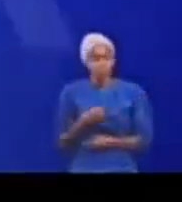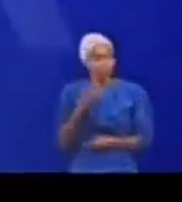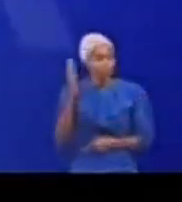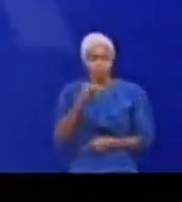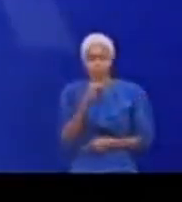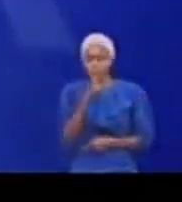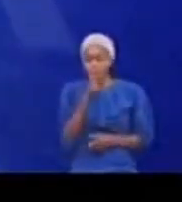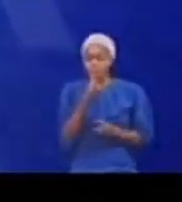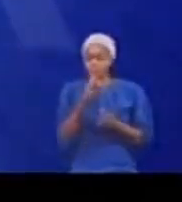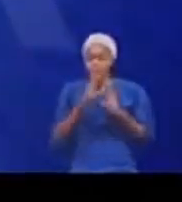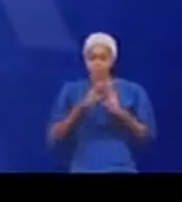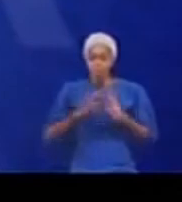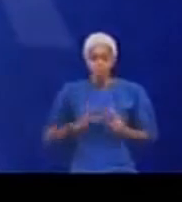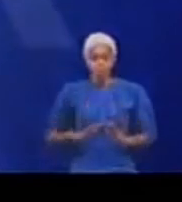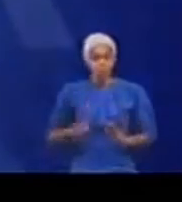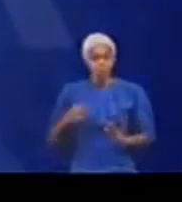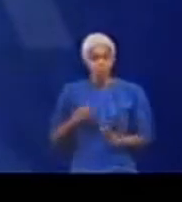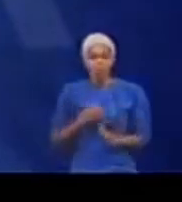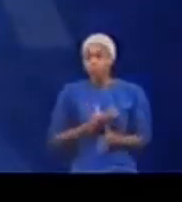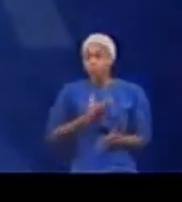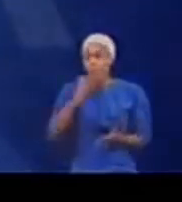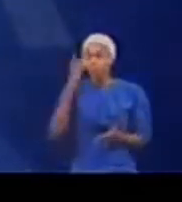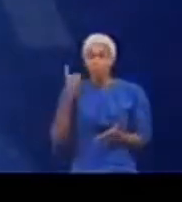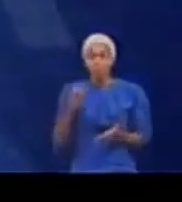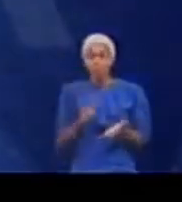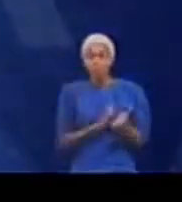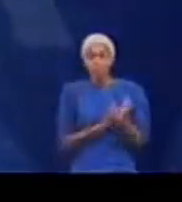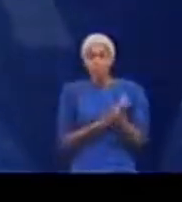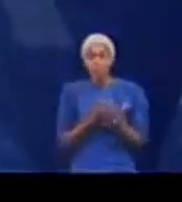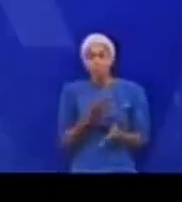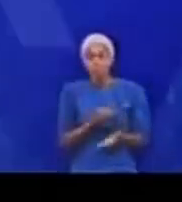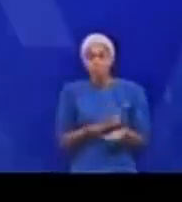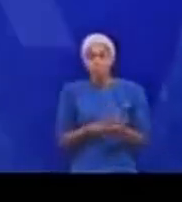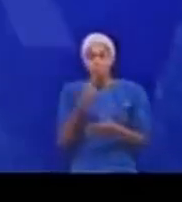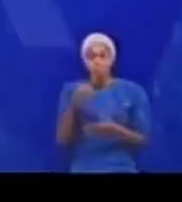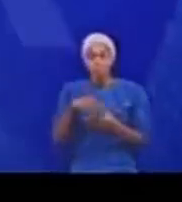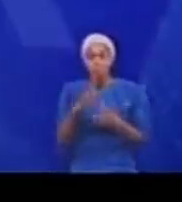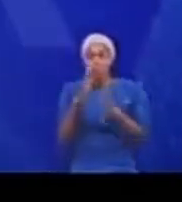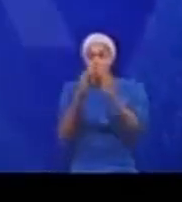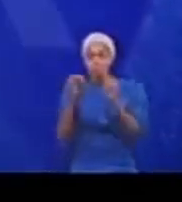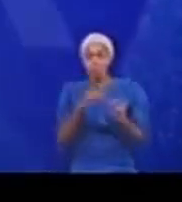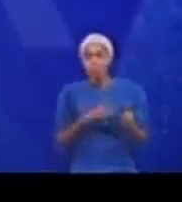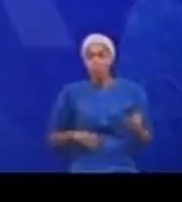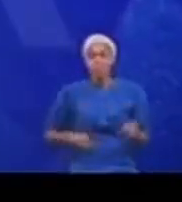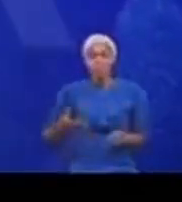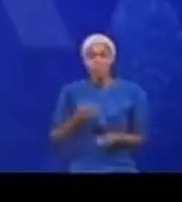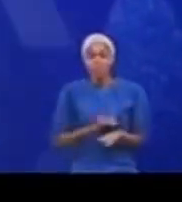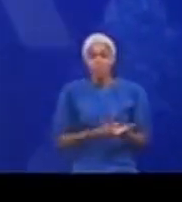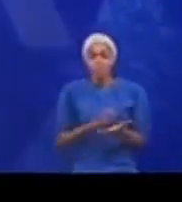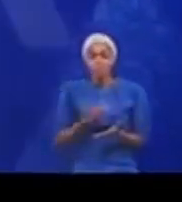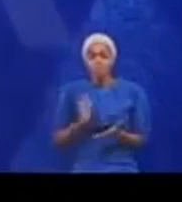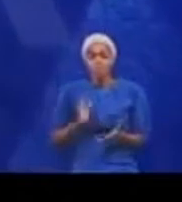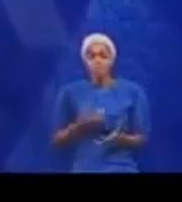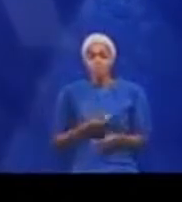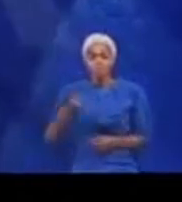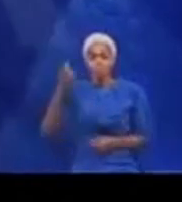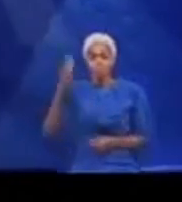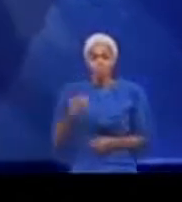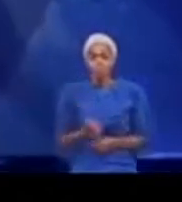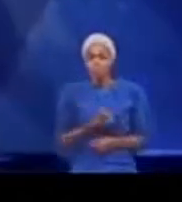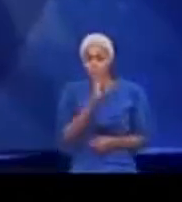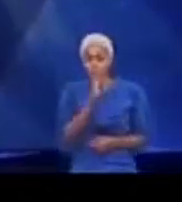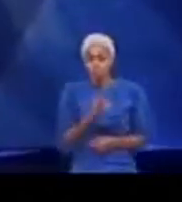Lord today. And we won't be quiet. We shout out of your praise. There's joy in the house